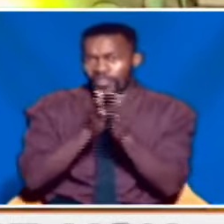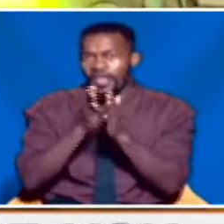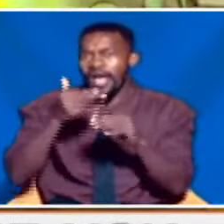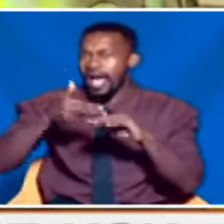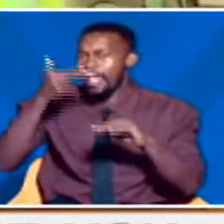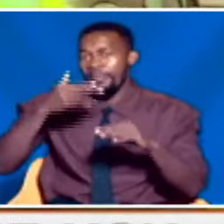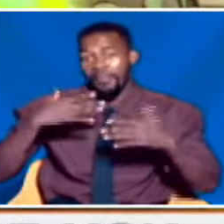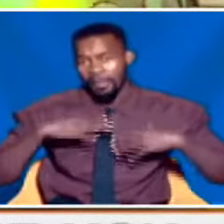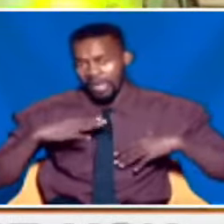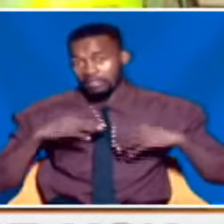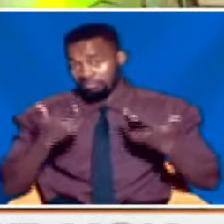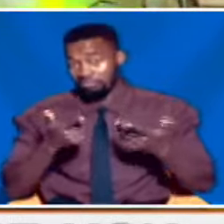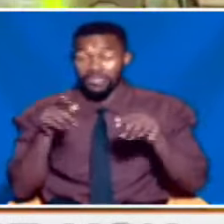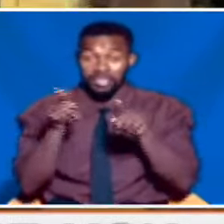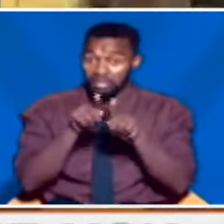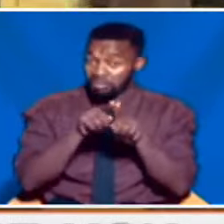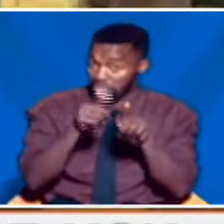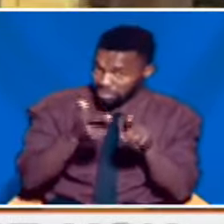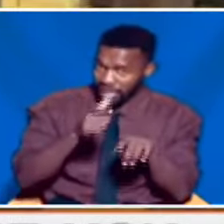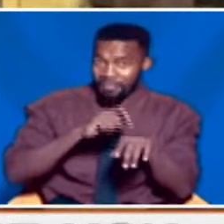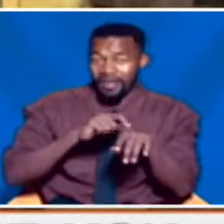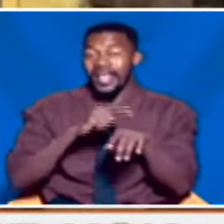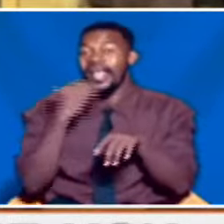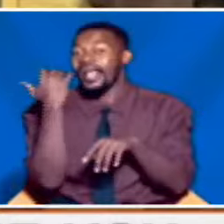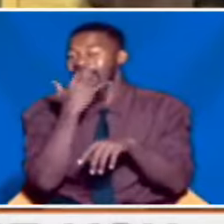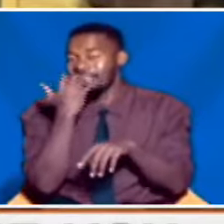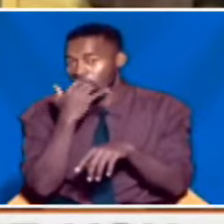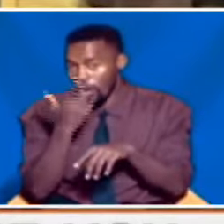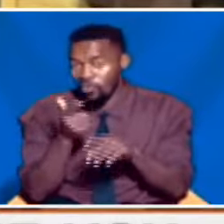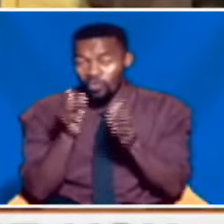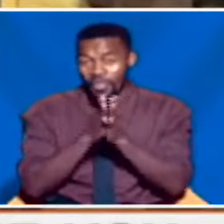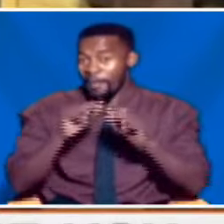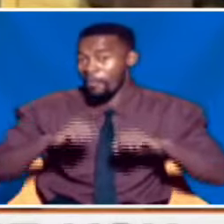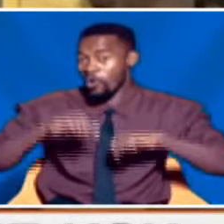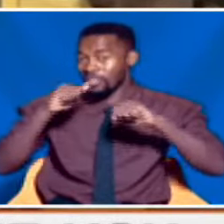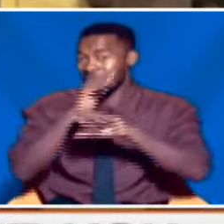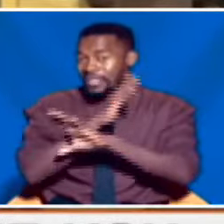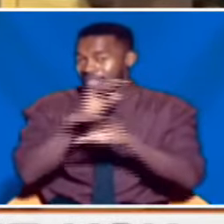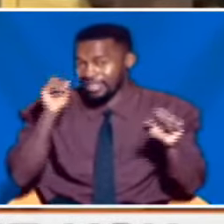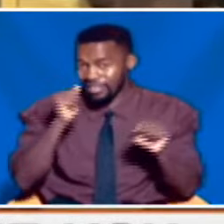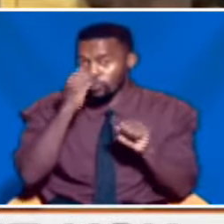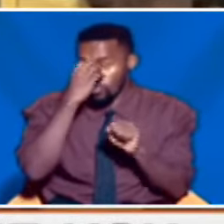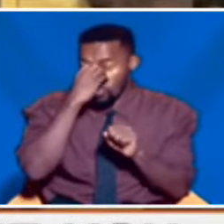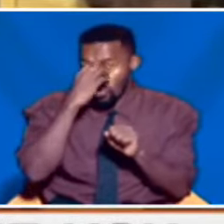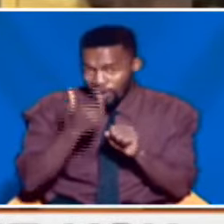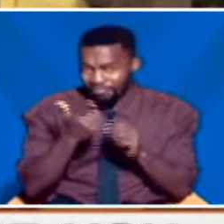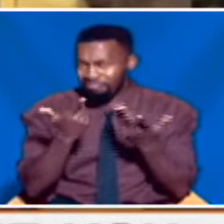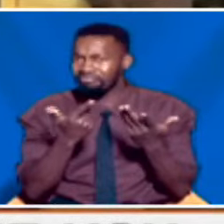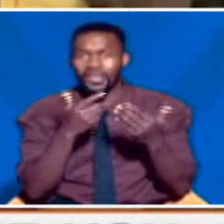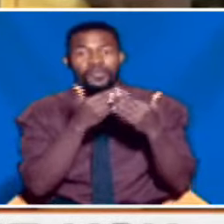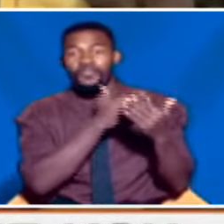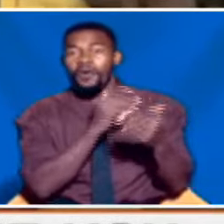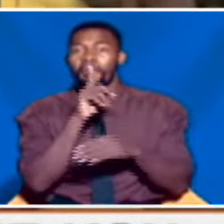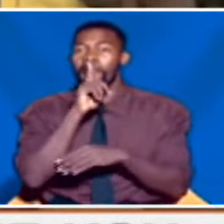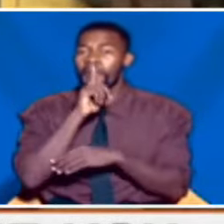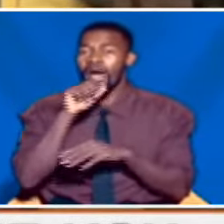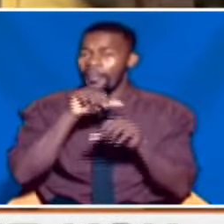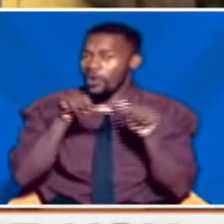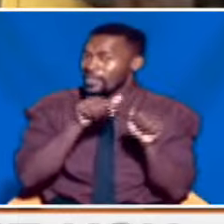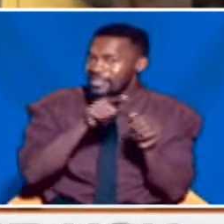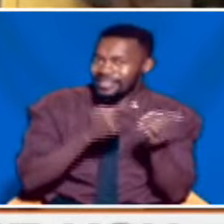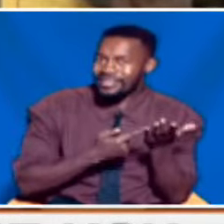populations. The remarks have been seen to put Gachagua and his boss, President William Ruto, who has been silent on the debate,